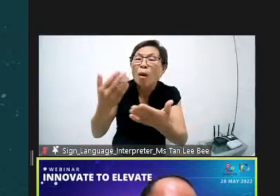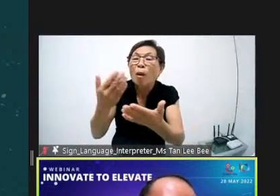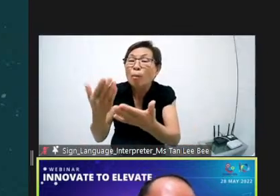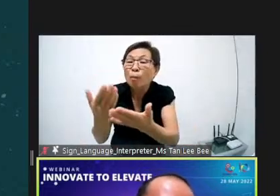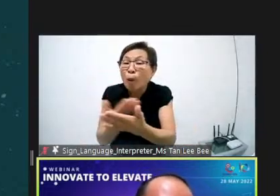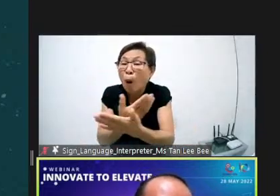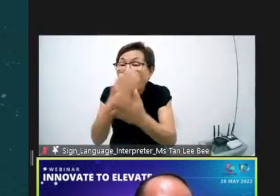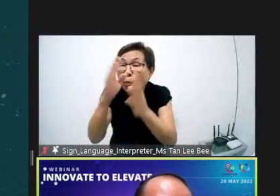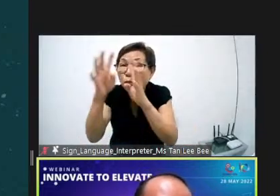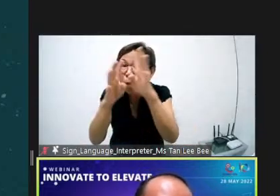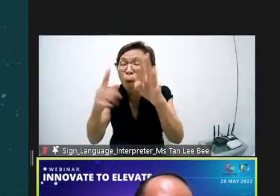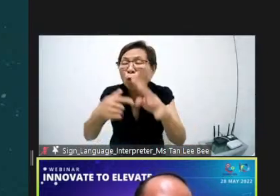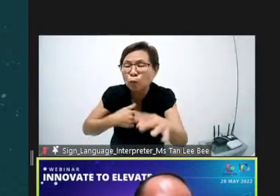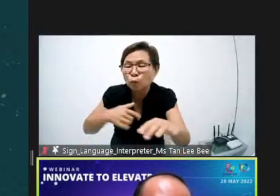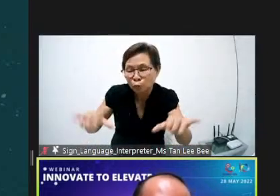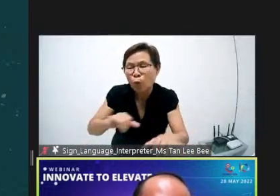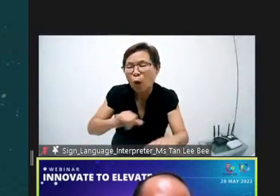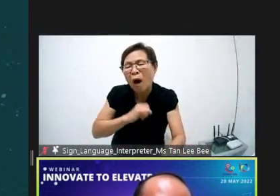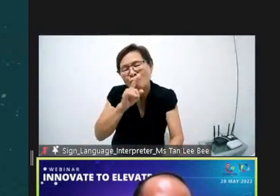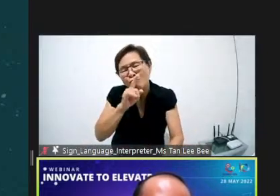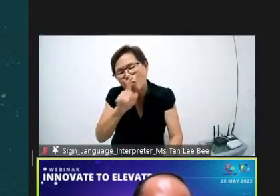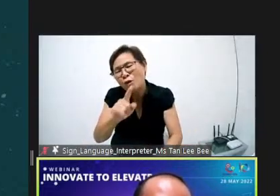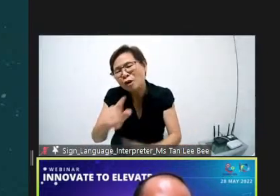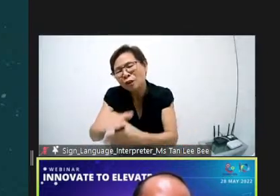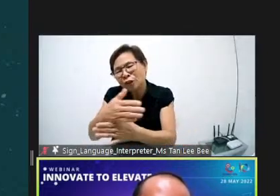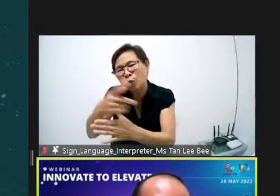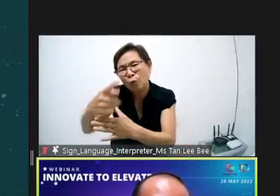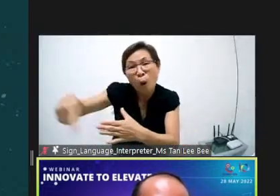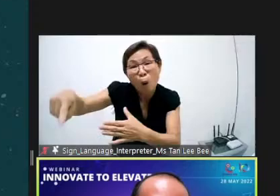then I'm really like to share with you all